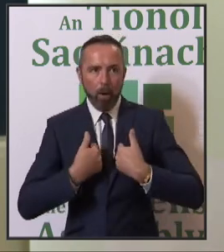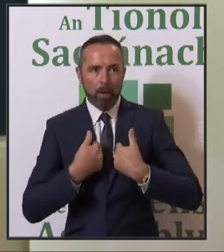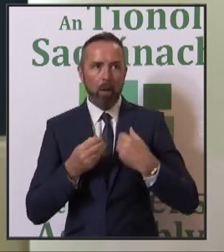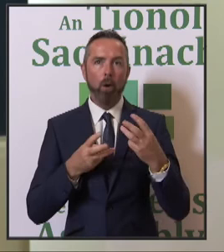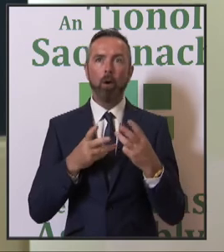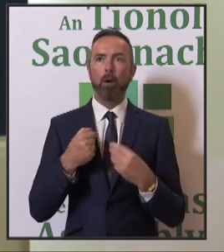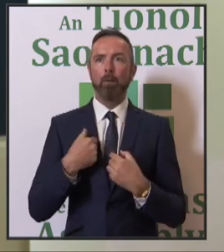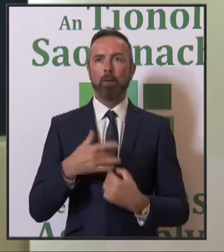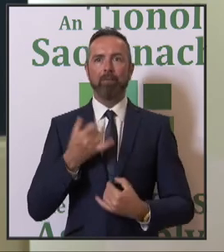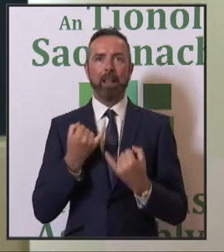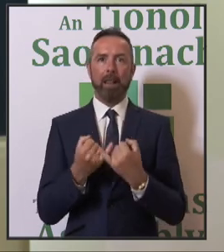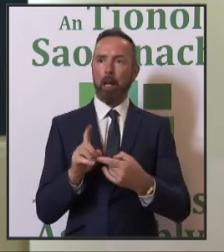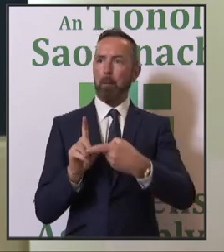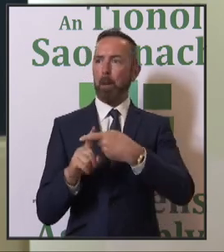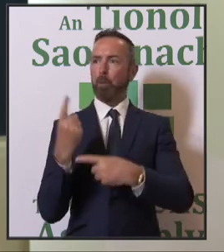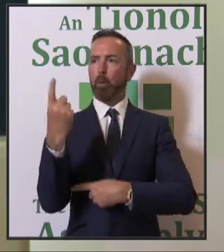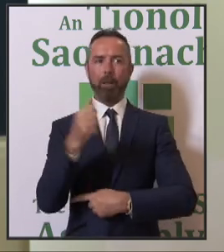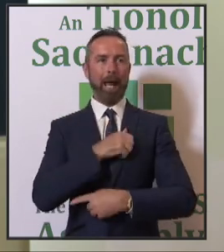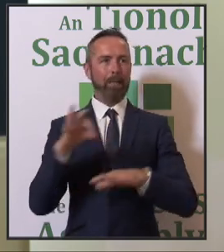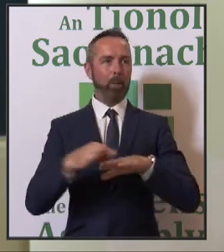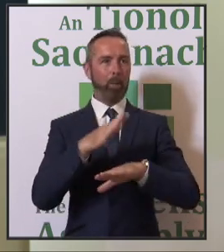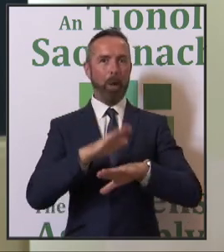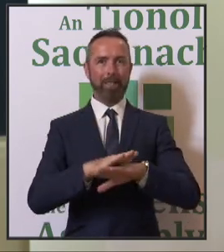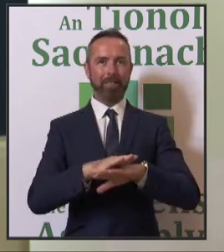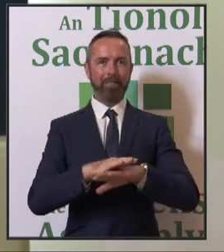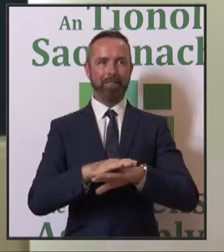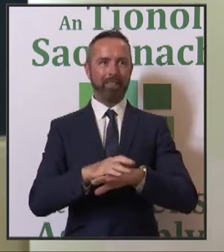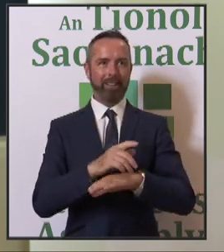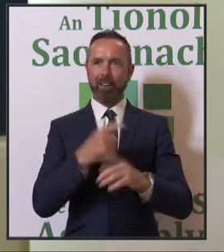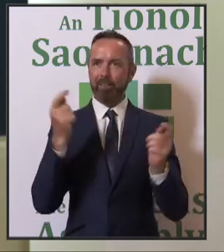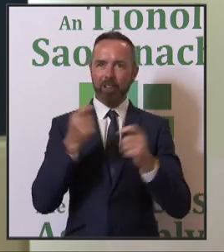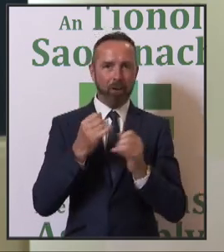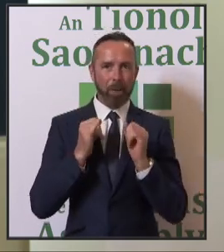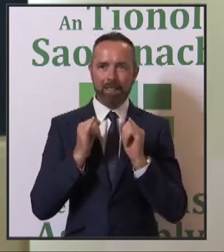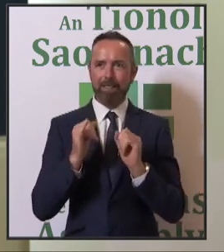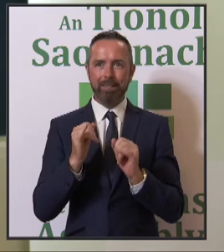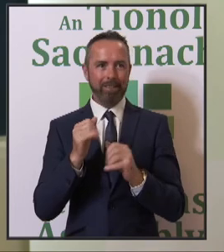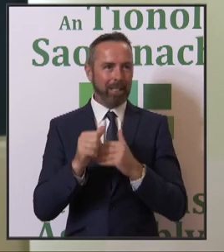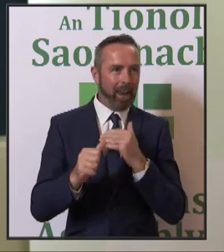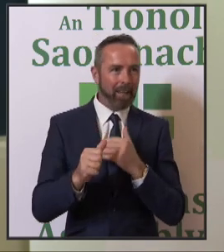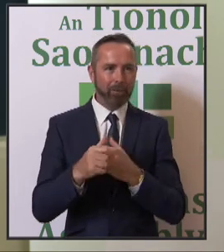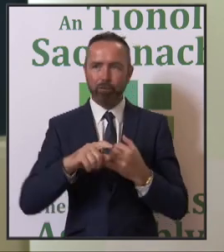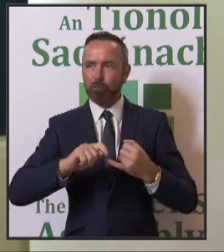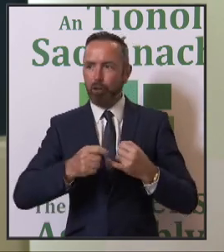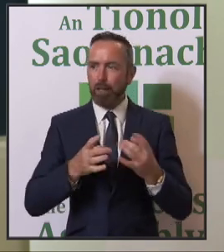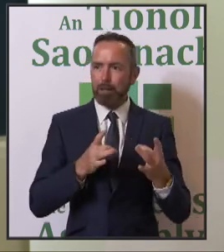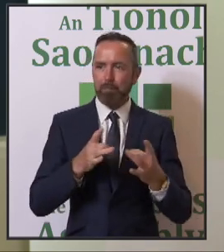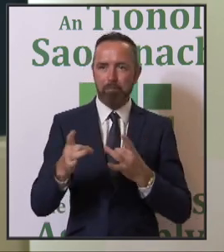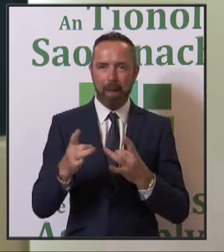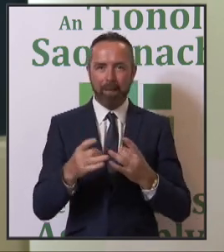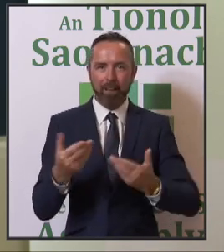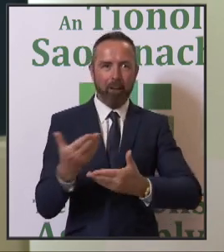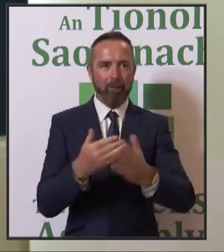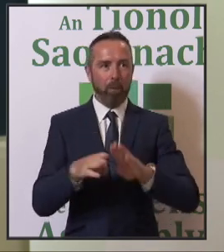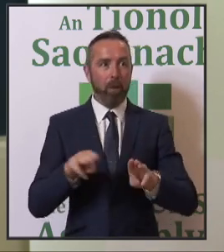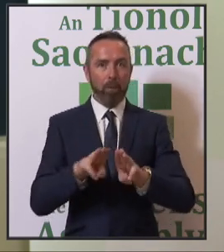one at a wedding, where you just, you know, had an awful day and you know, tried to make stilted conversation